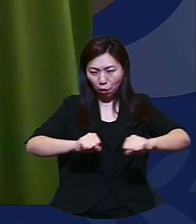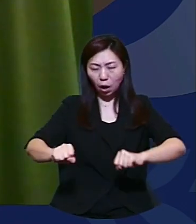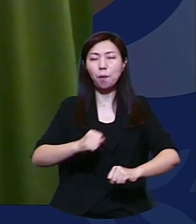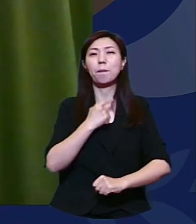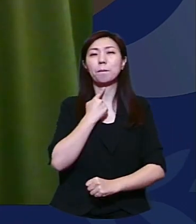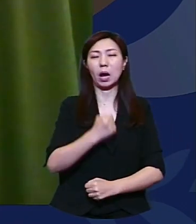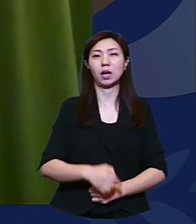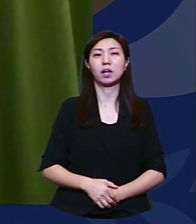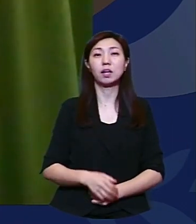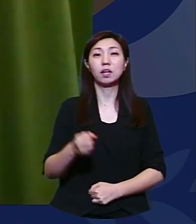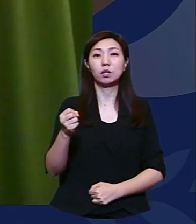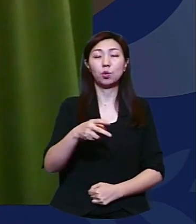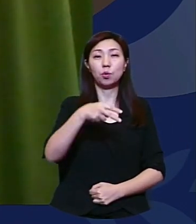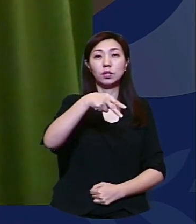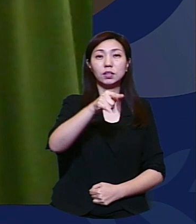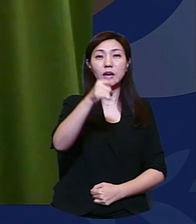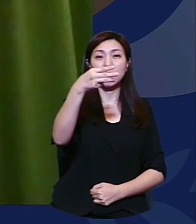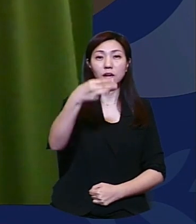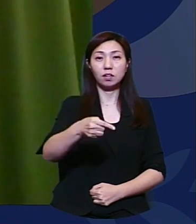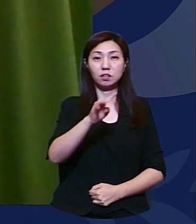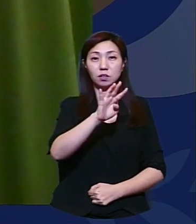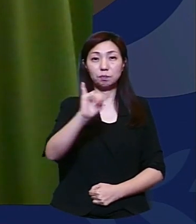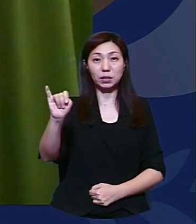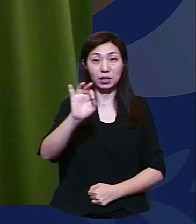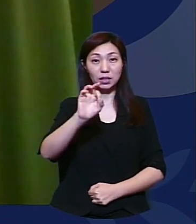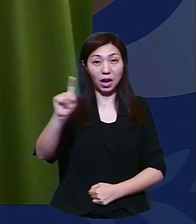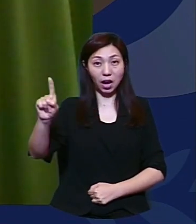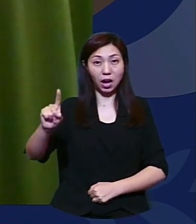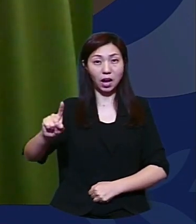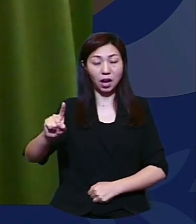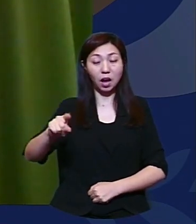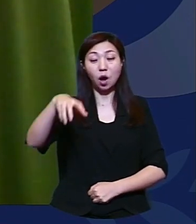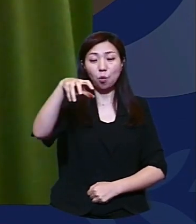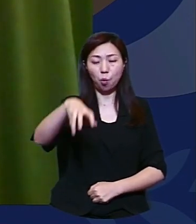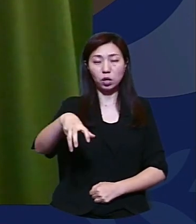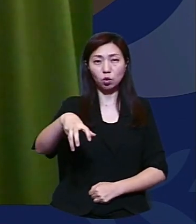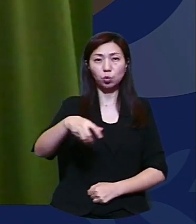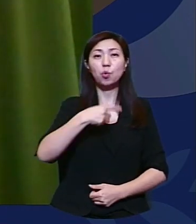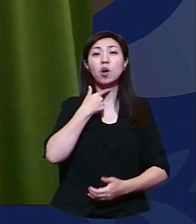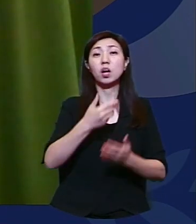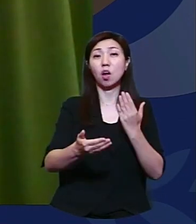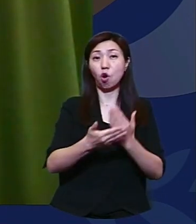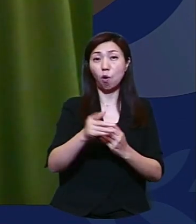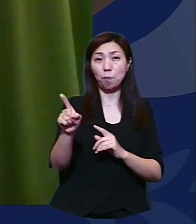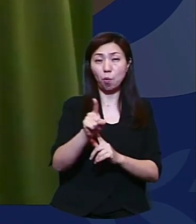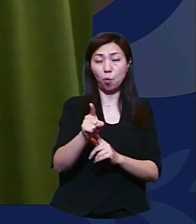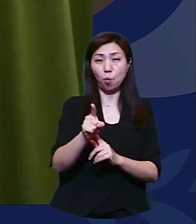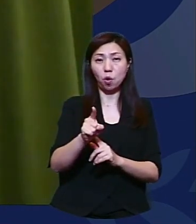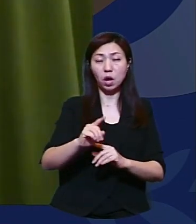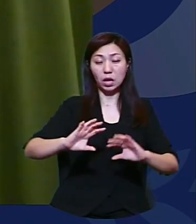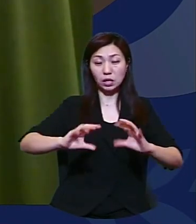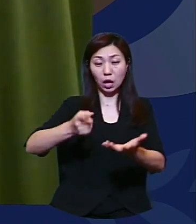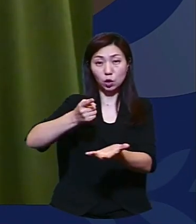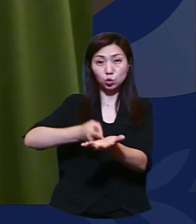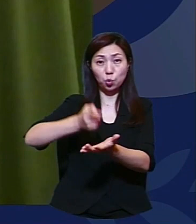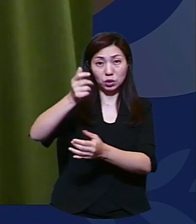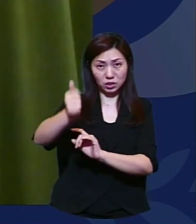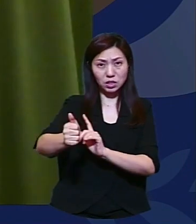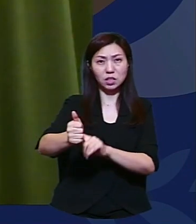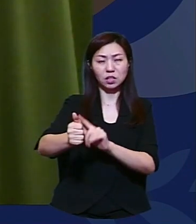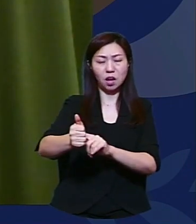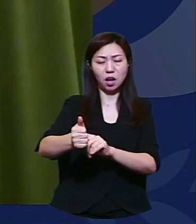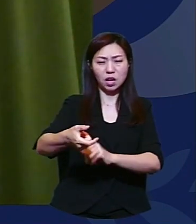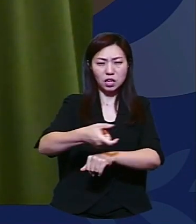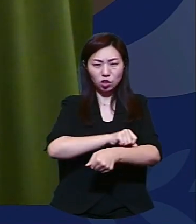Serbia, where the prime minister is a big proponent of digital, and she has a team in her office to advance digital initiatives across